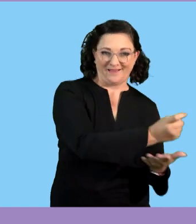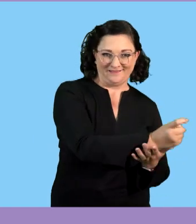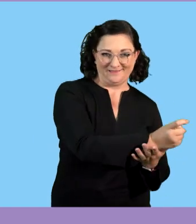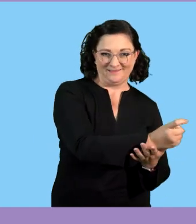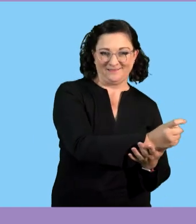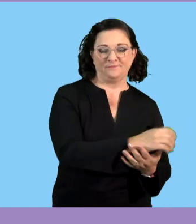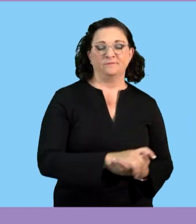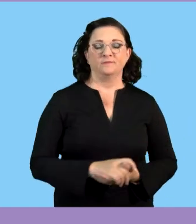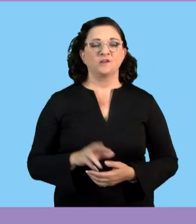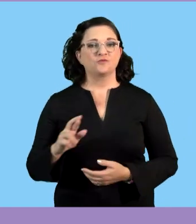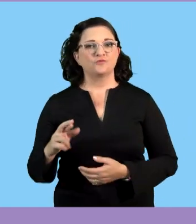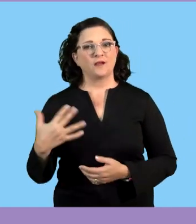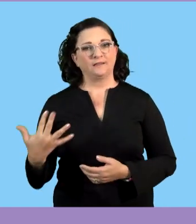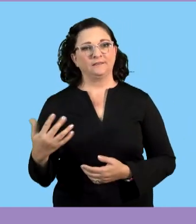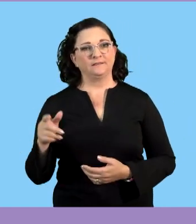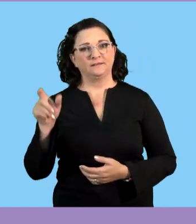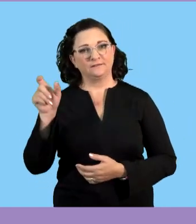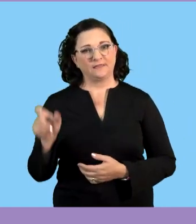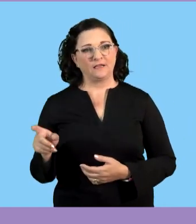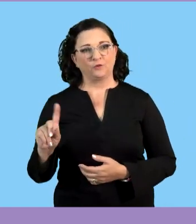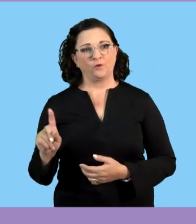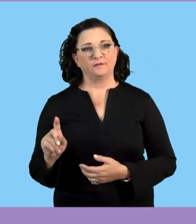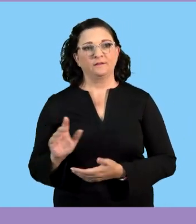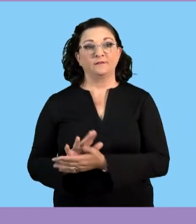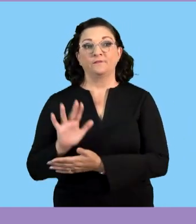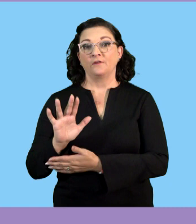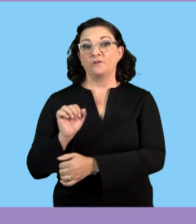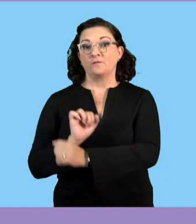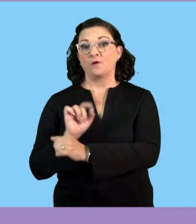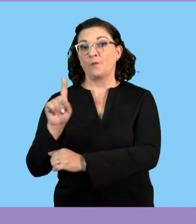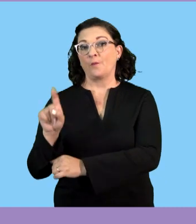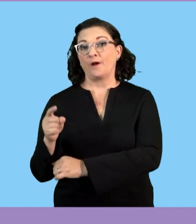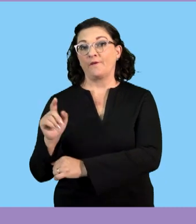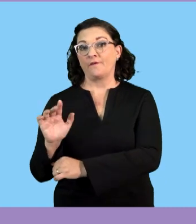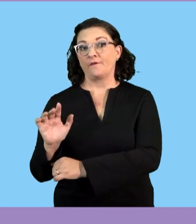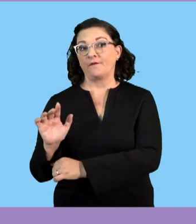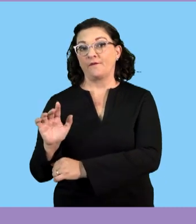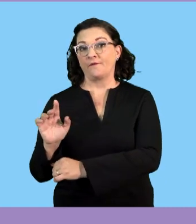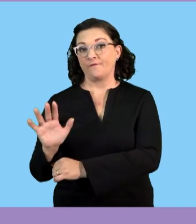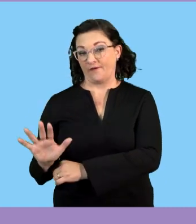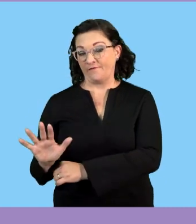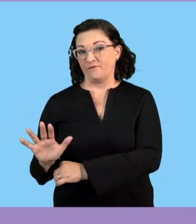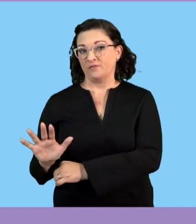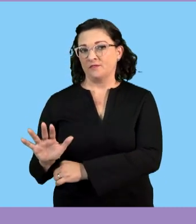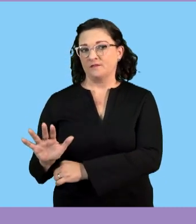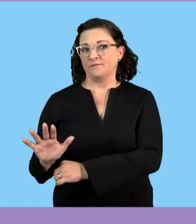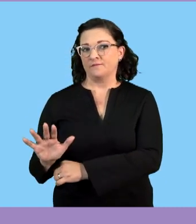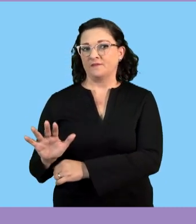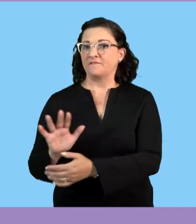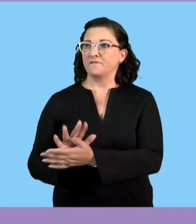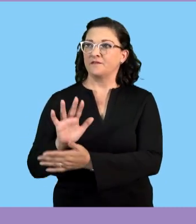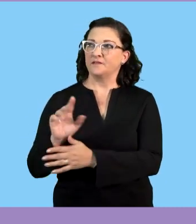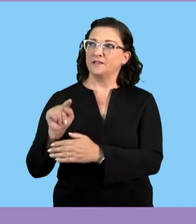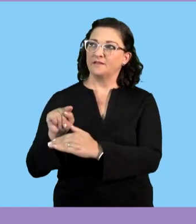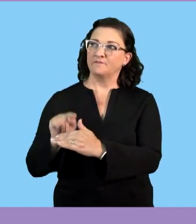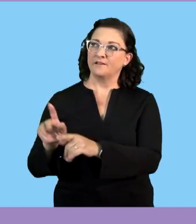the x. And on the right hand side, we have 15 multiplied by 1/5. That is 15, or is the same as 15